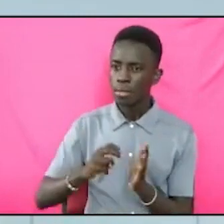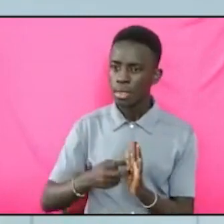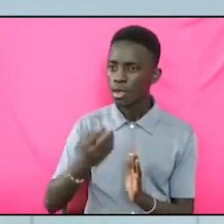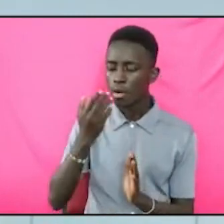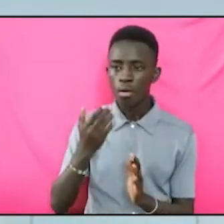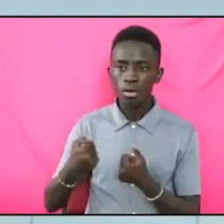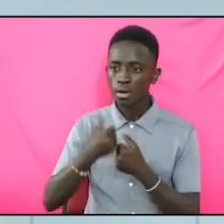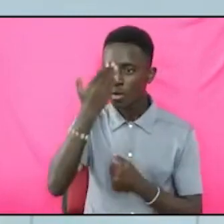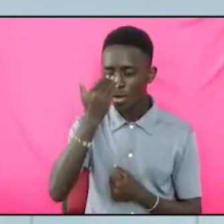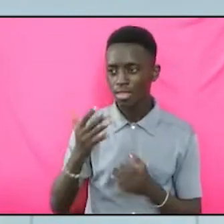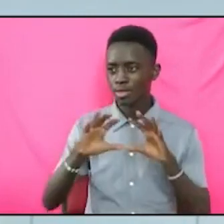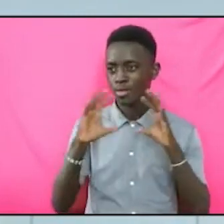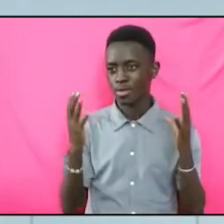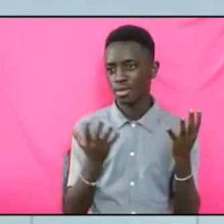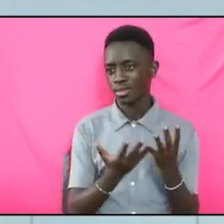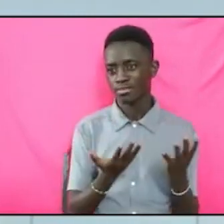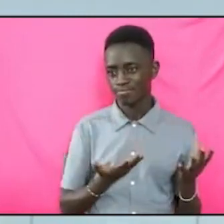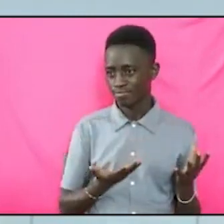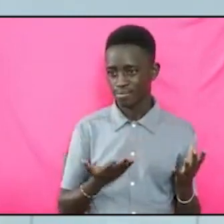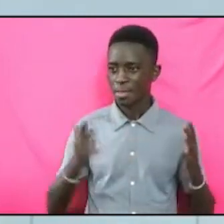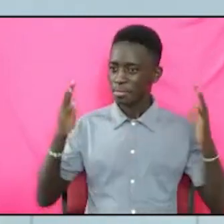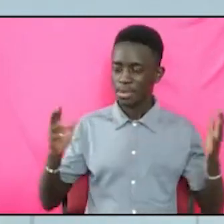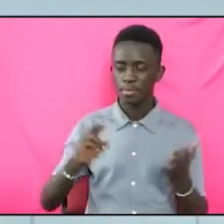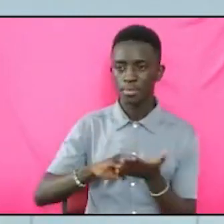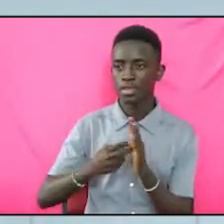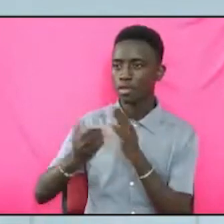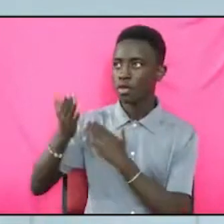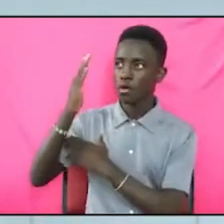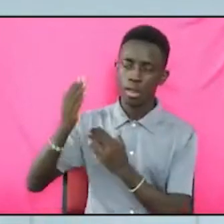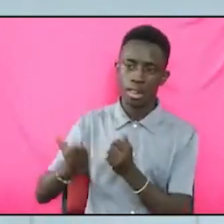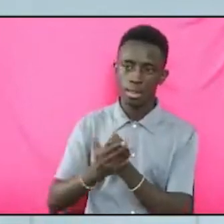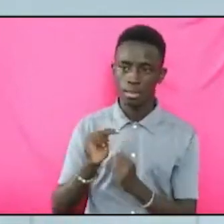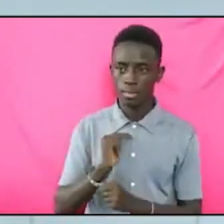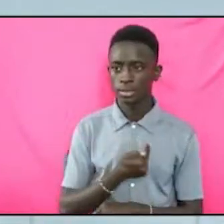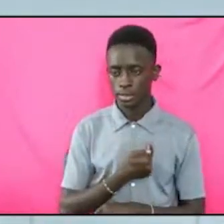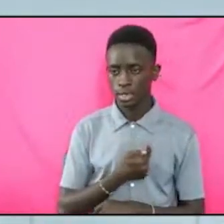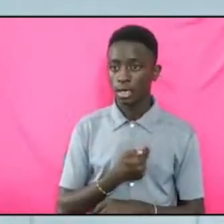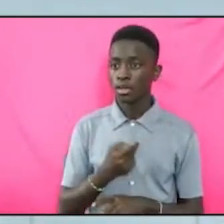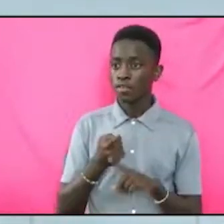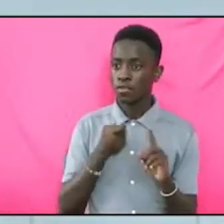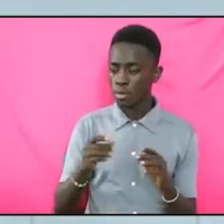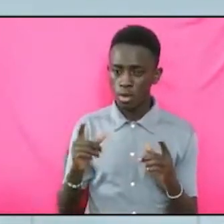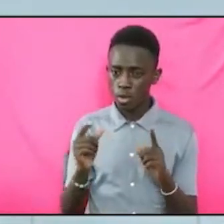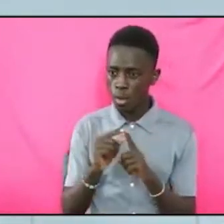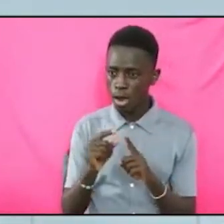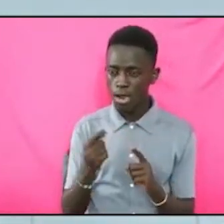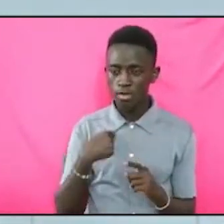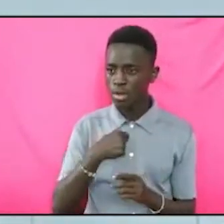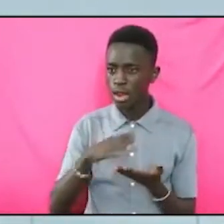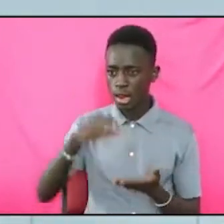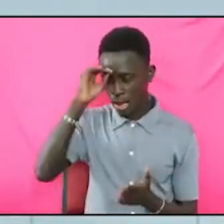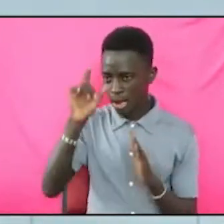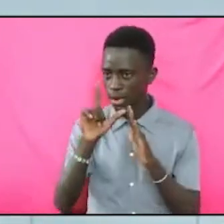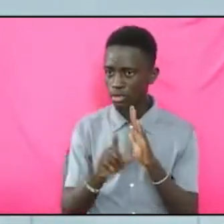world. May God help us to forgive. Three lessons to take home for today from this passage. Lesson number one